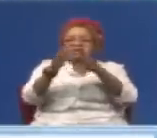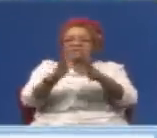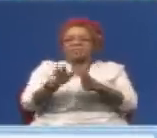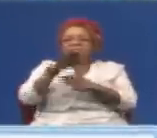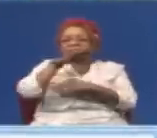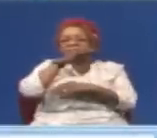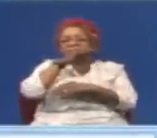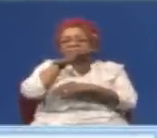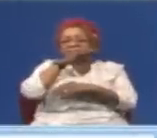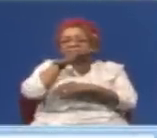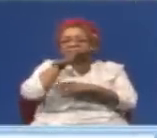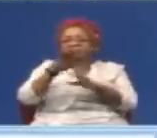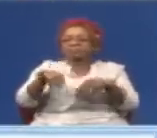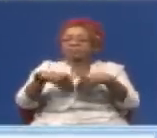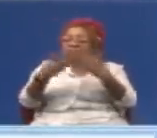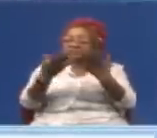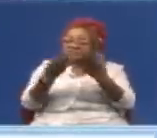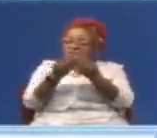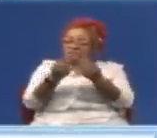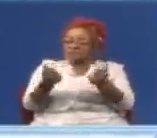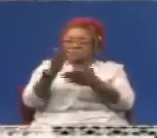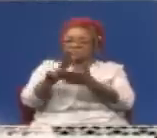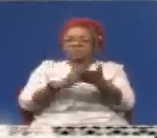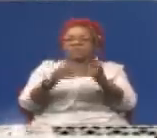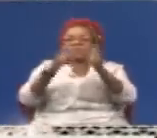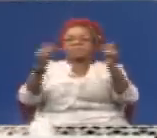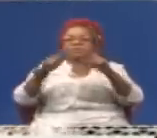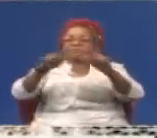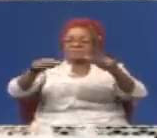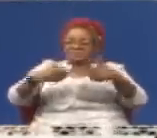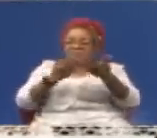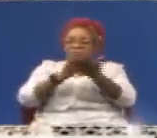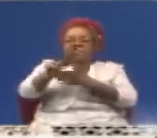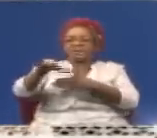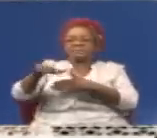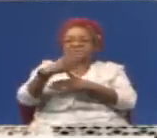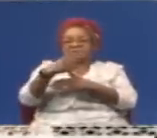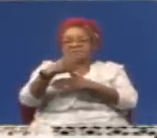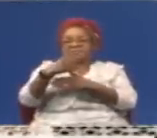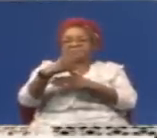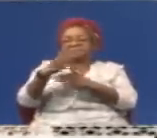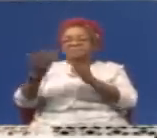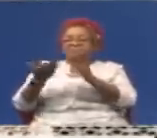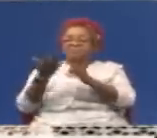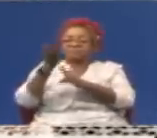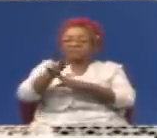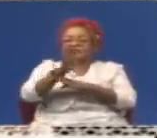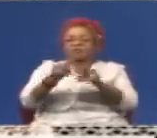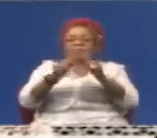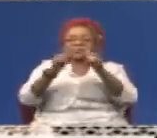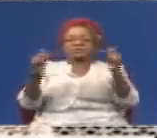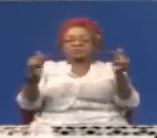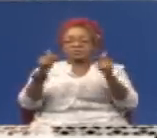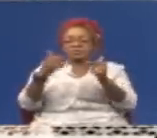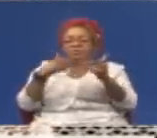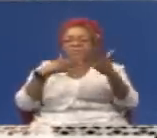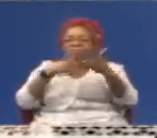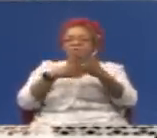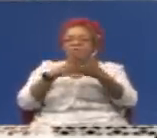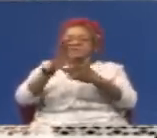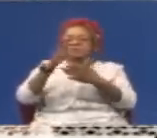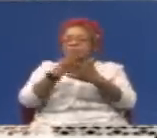Odinga, offering to settle some of the opposition's demands through parliament in return for the opposition to halt its